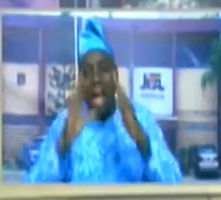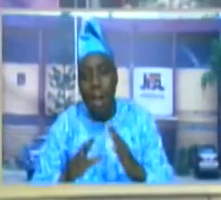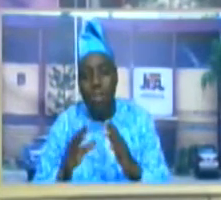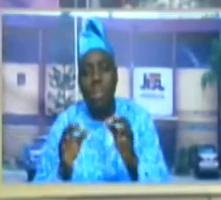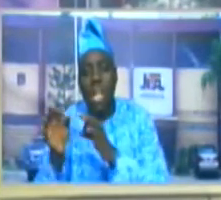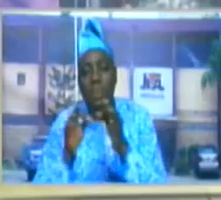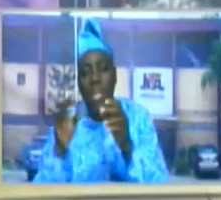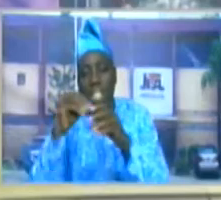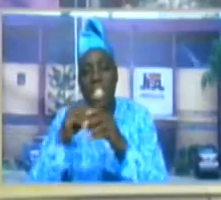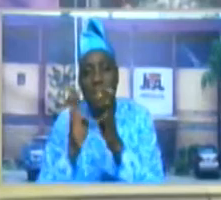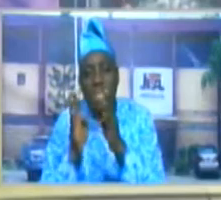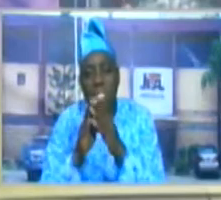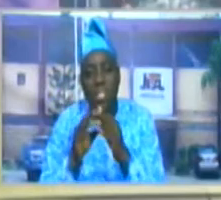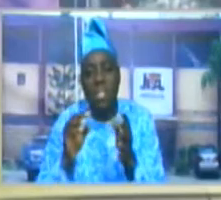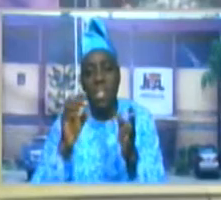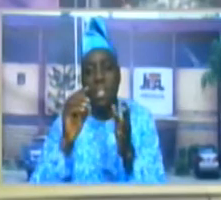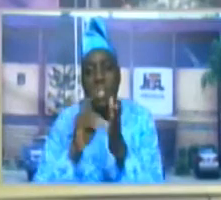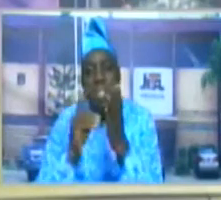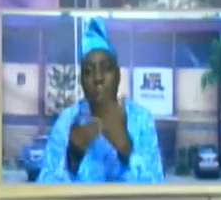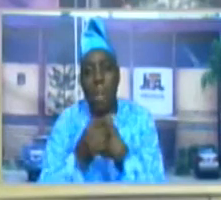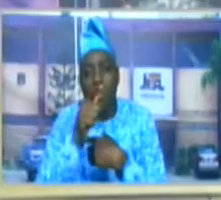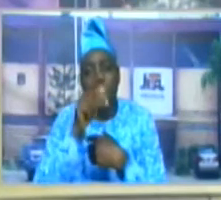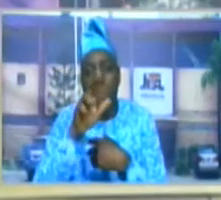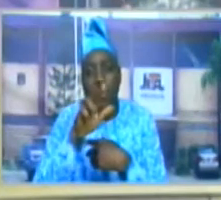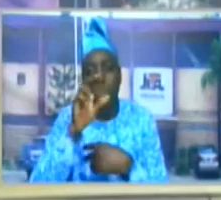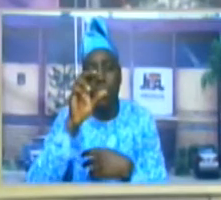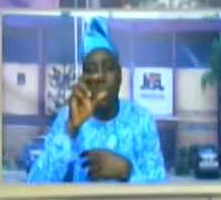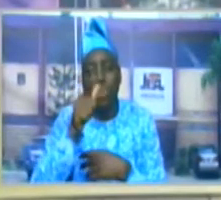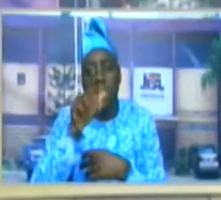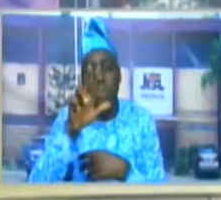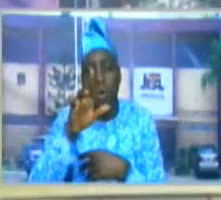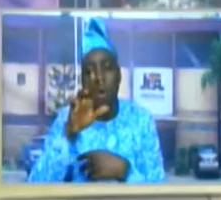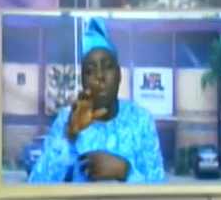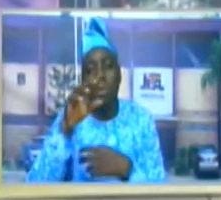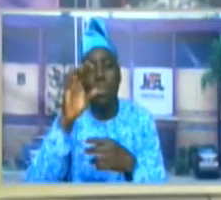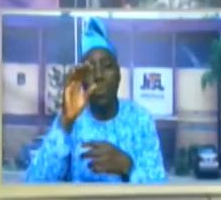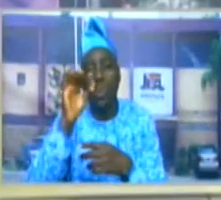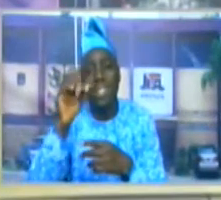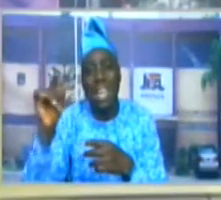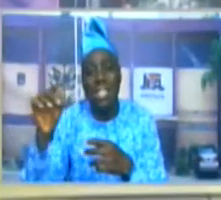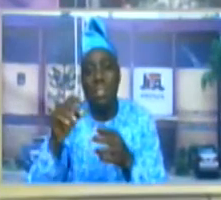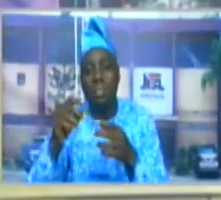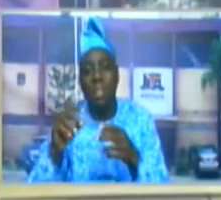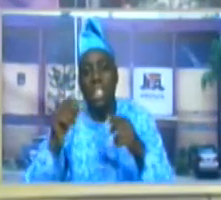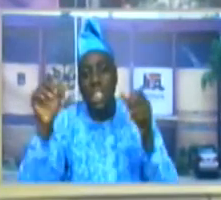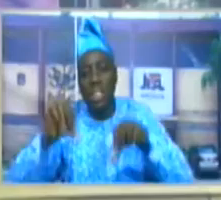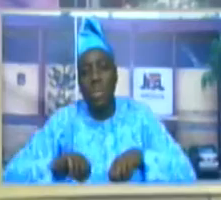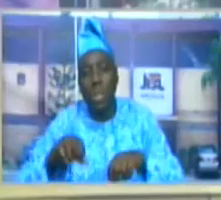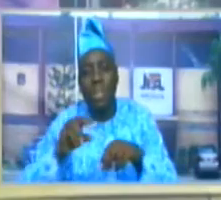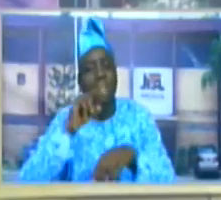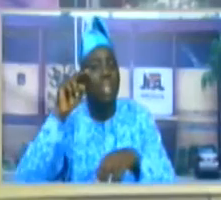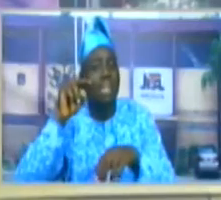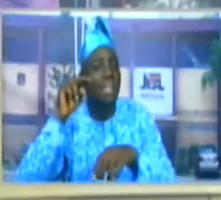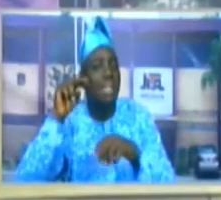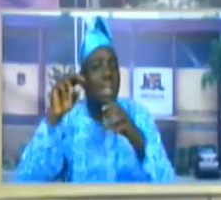meetings on 24th December 2019, discouraged the sale of assets of the Niger Delta Power Holding